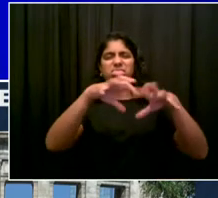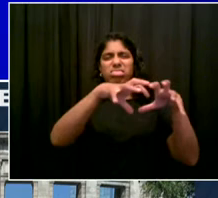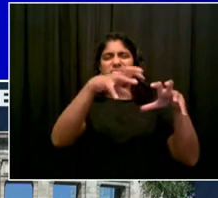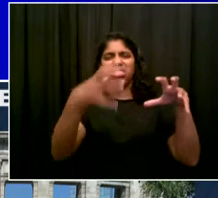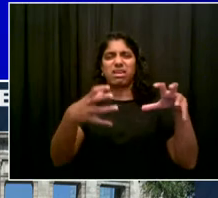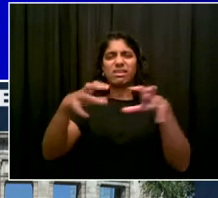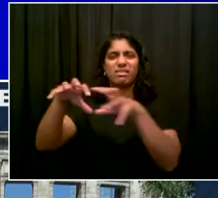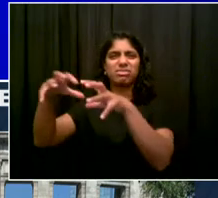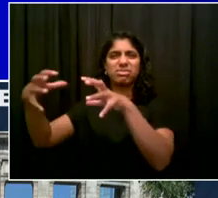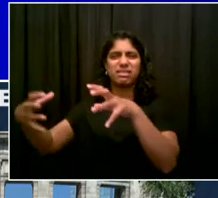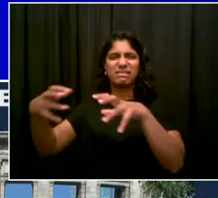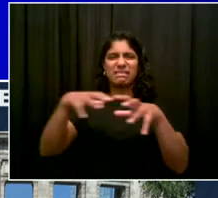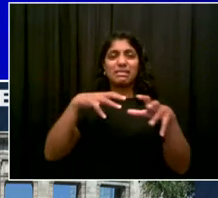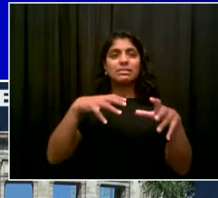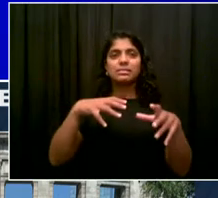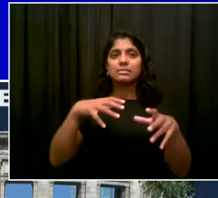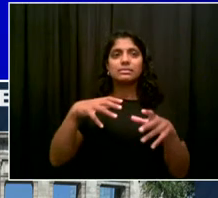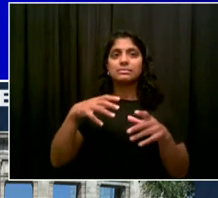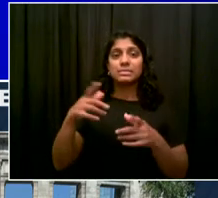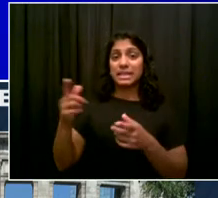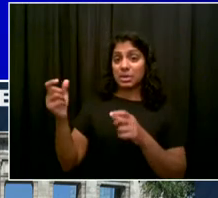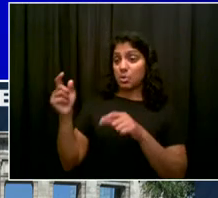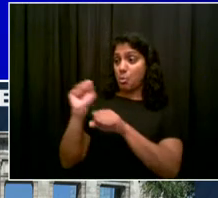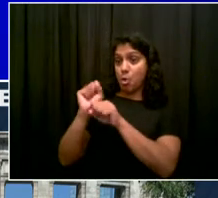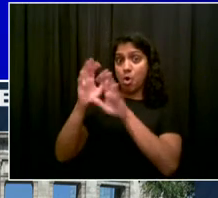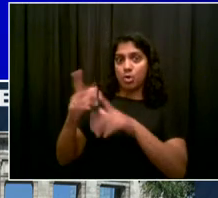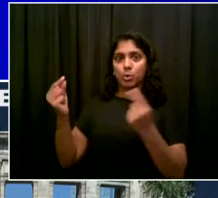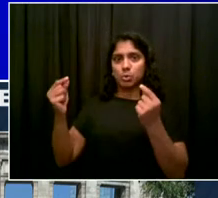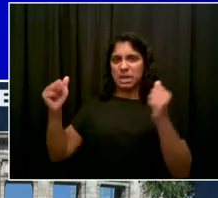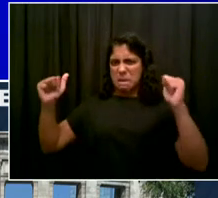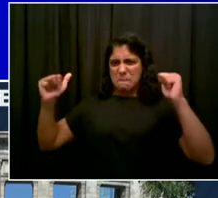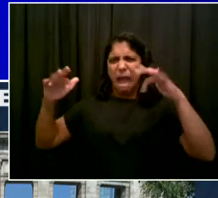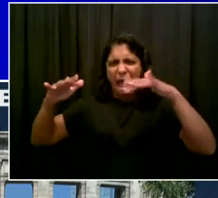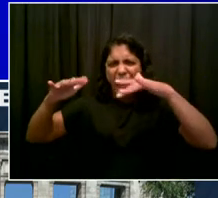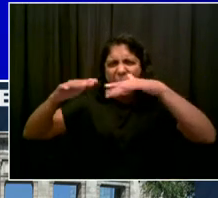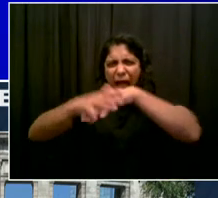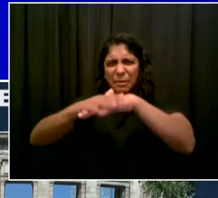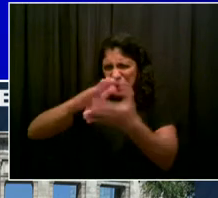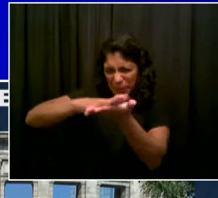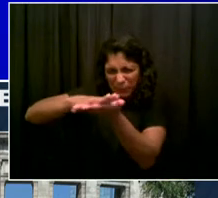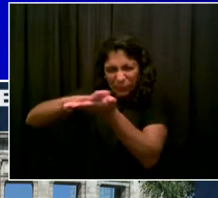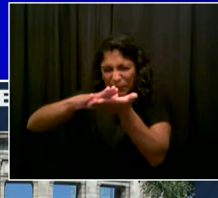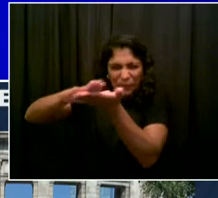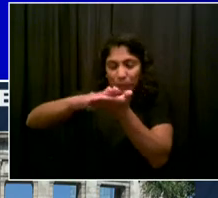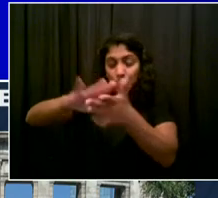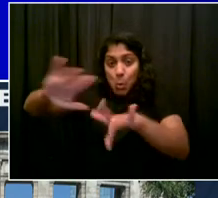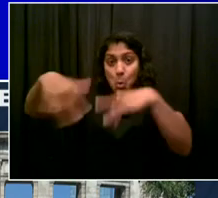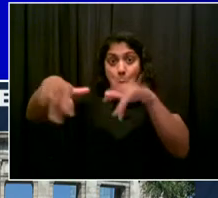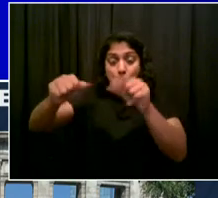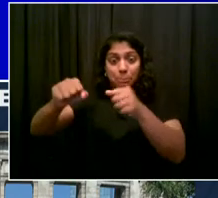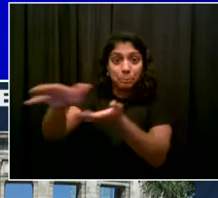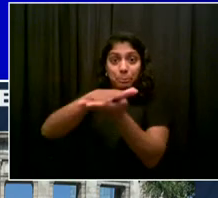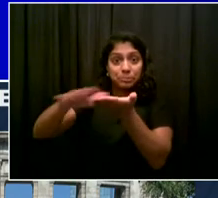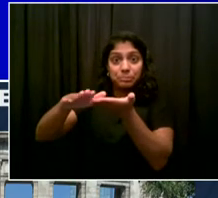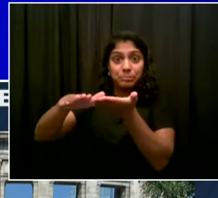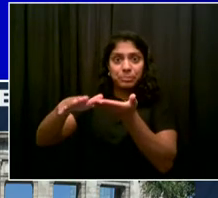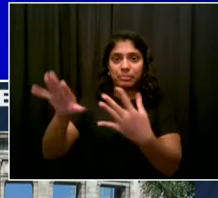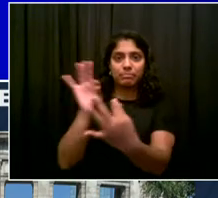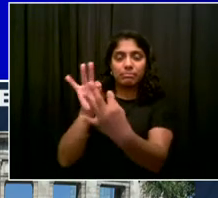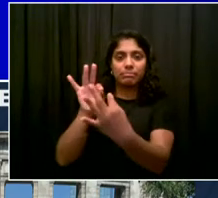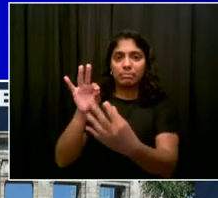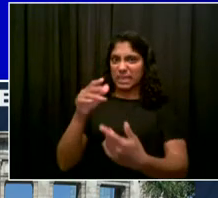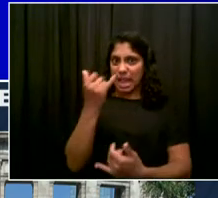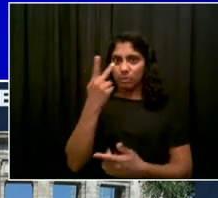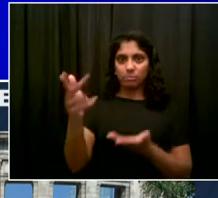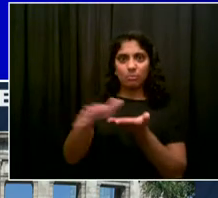impact made to beautify the community, to clean up from COVID, to move us forward. Lower East Side was a recipient of this great